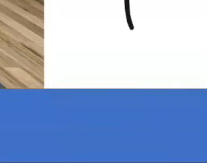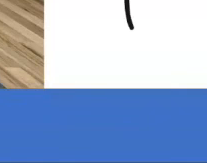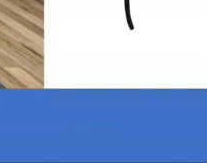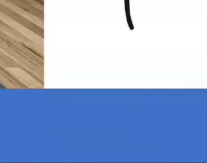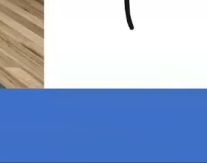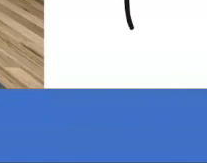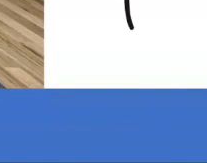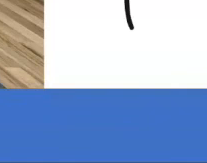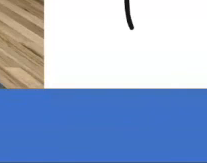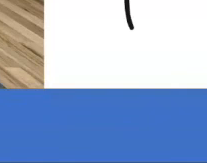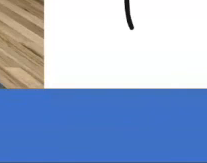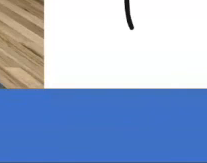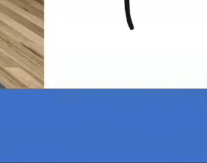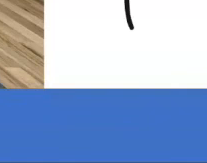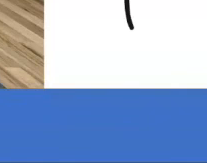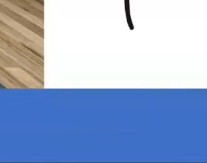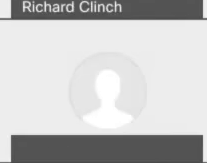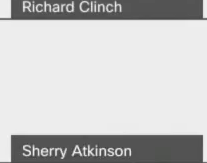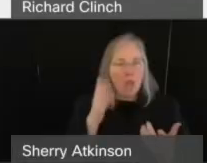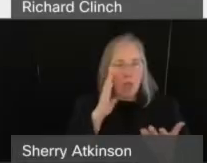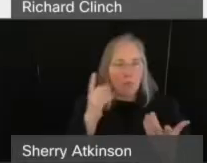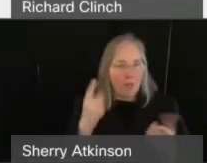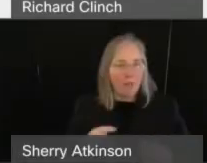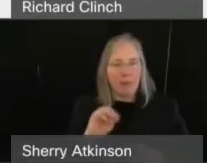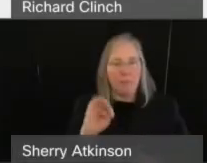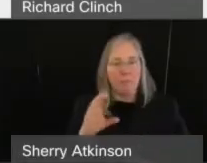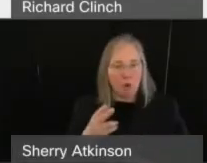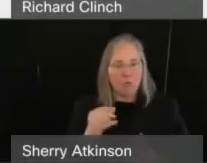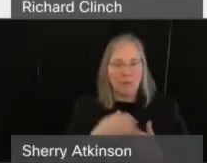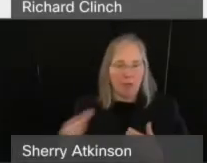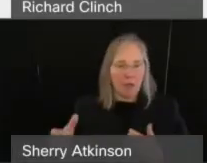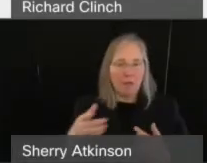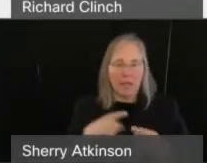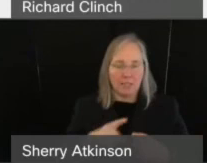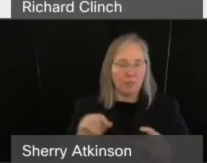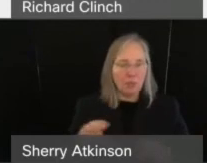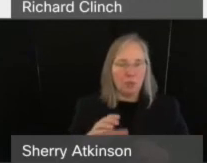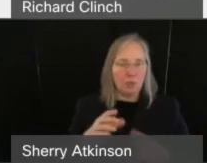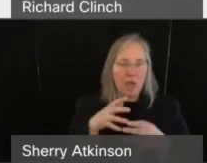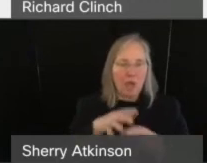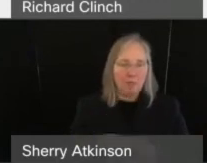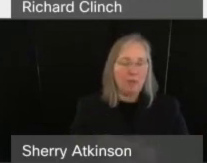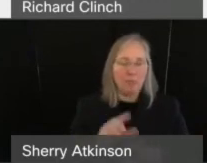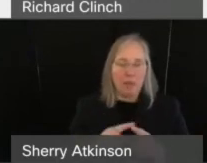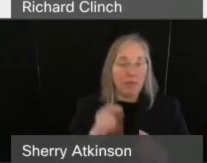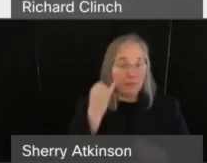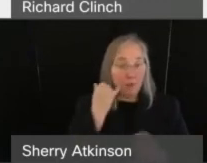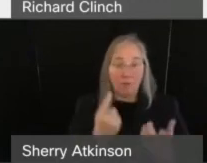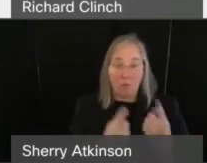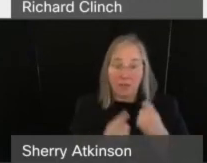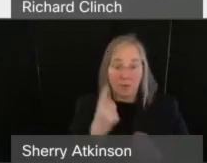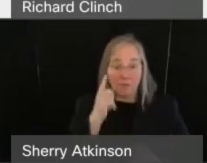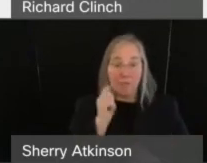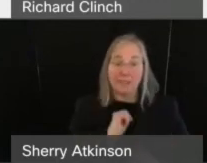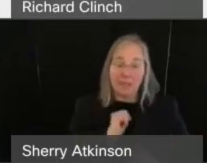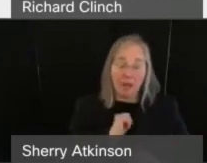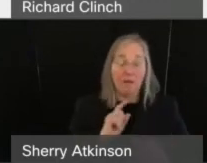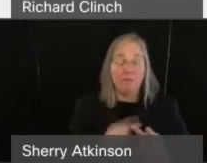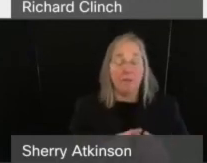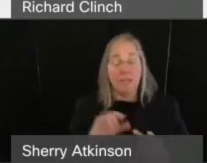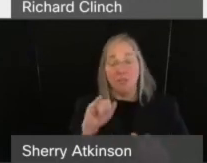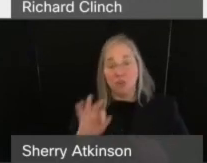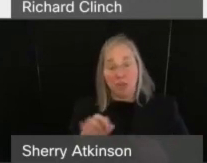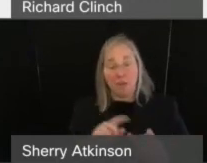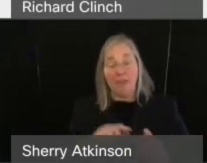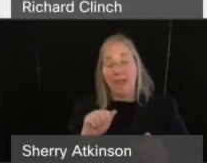coming in March and beyond as we get to the hybrid. But I think if you have questions for either myself, Jeff, or Amy Gowan is also